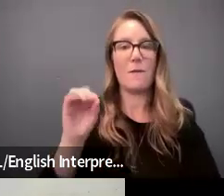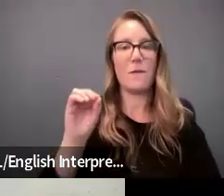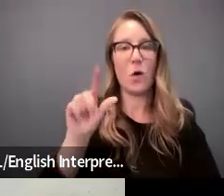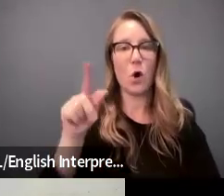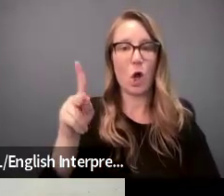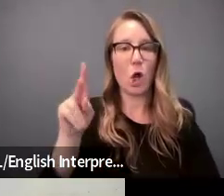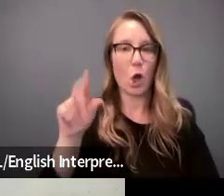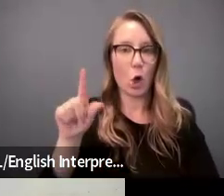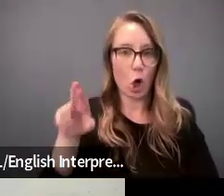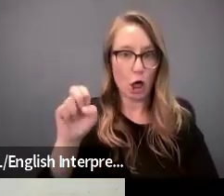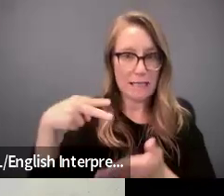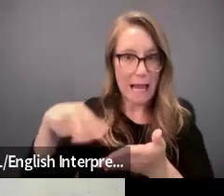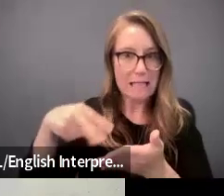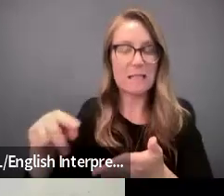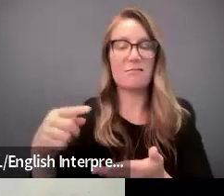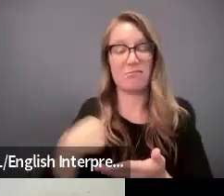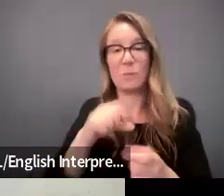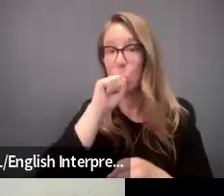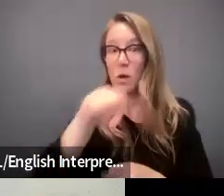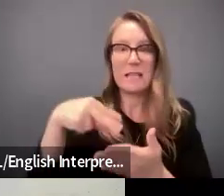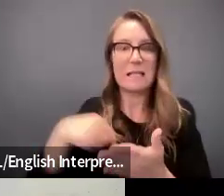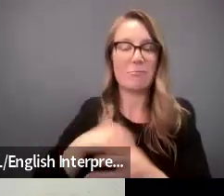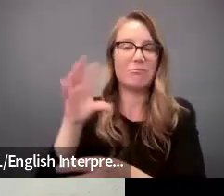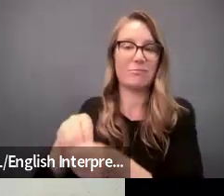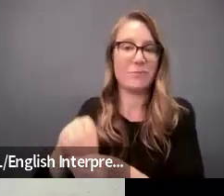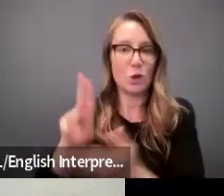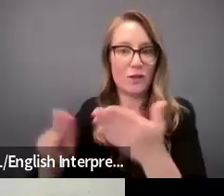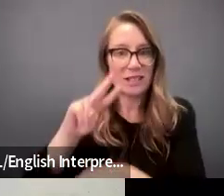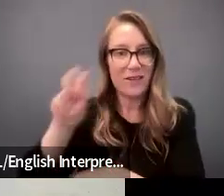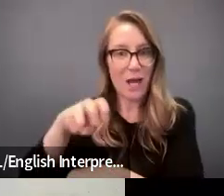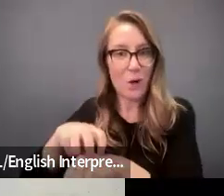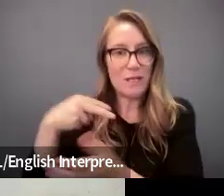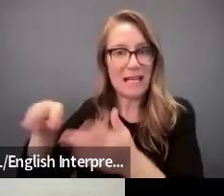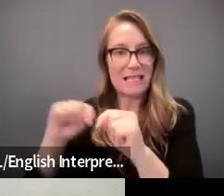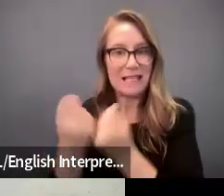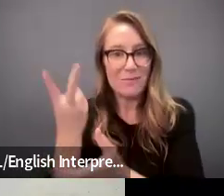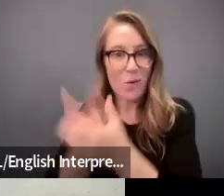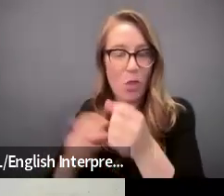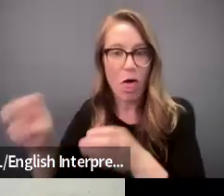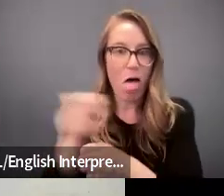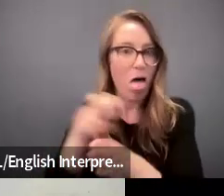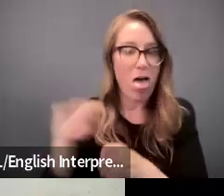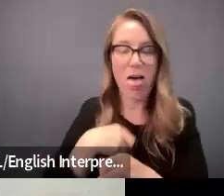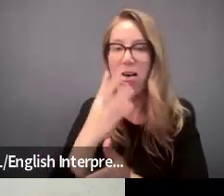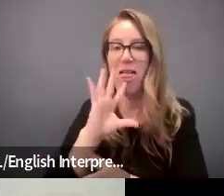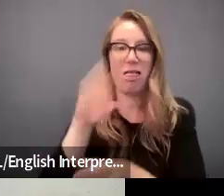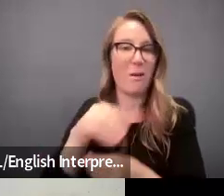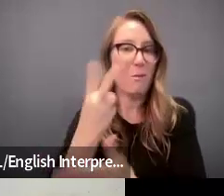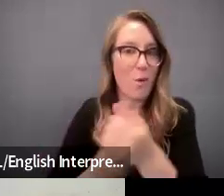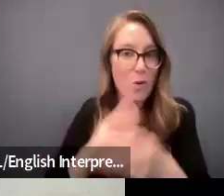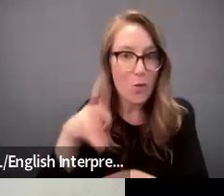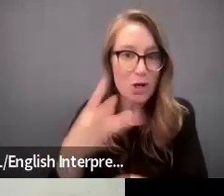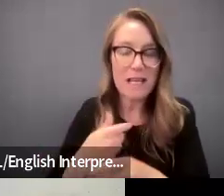so much, was also part of the University of Idaho dance team. Again, navigating those two worlds, wanting to be part of both, not wanting